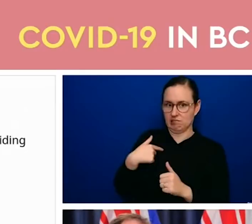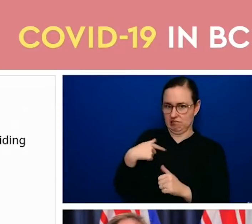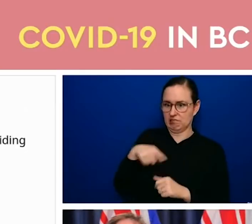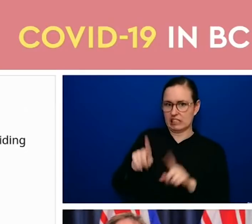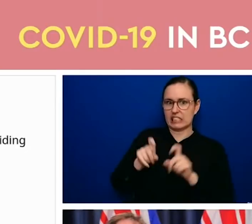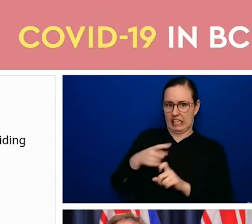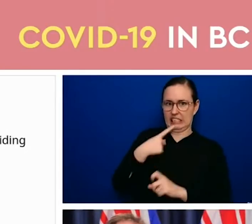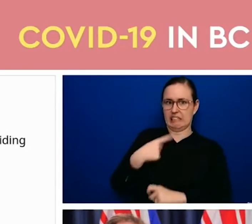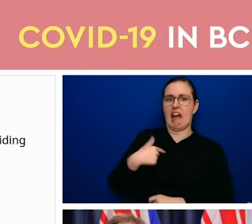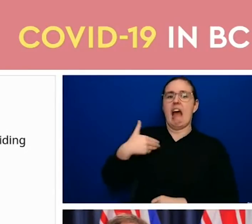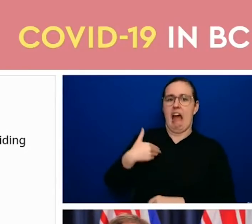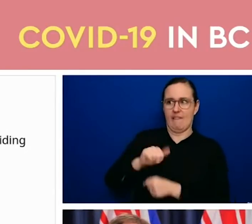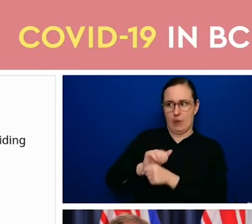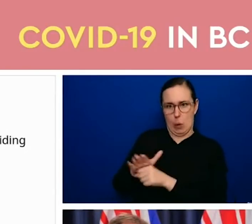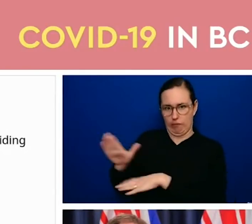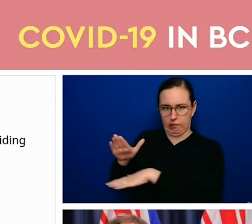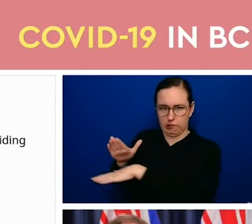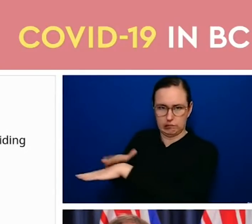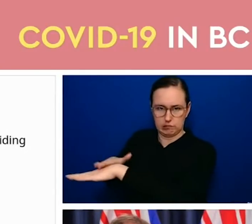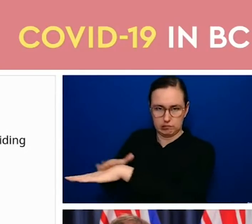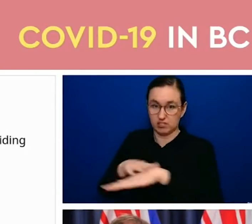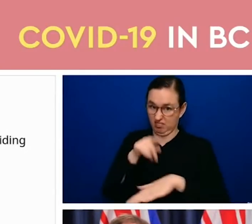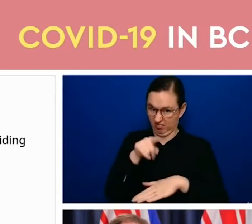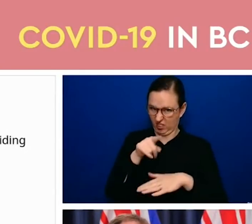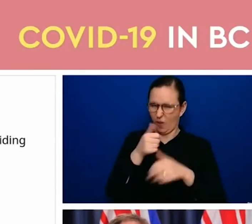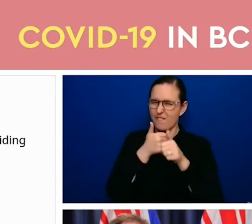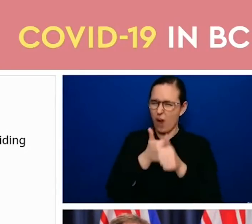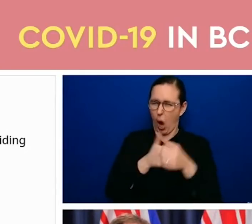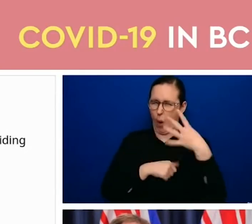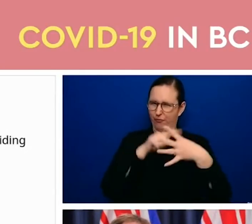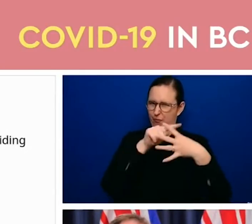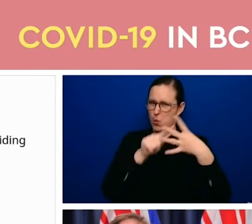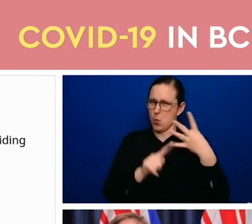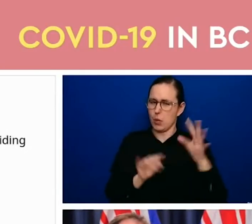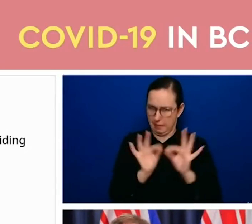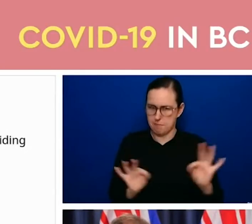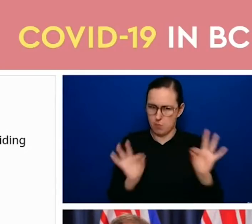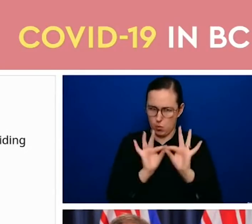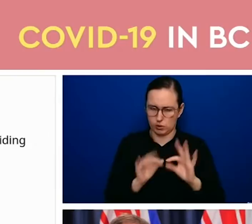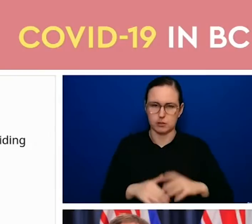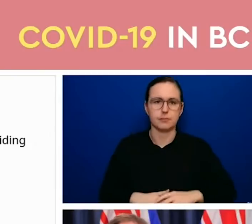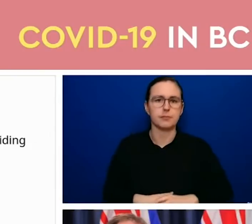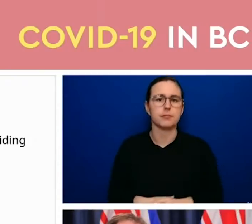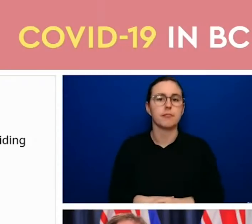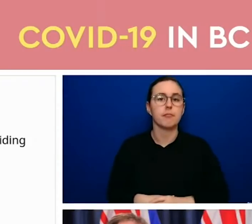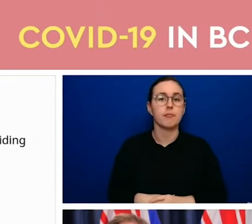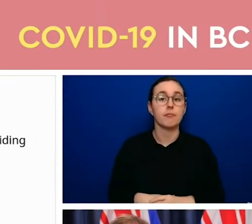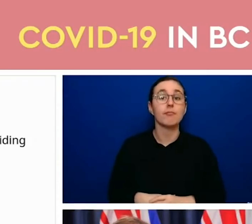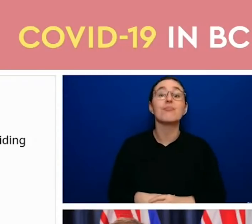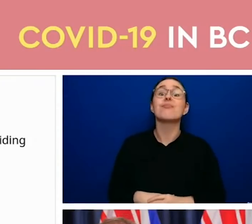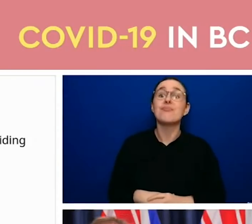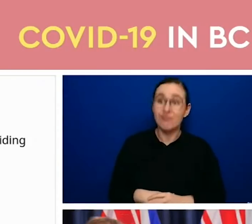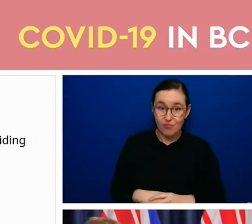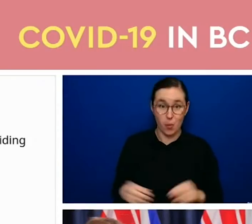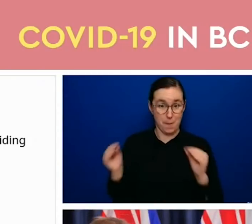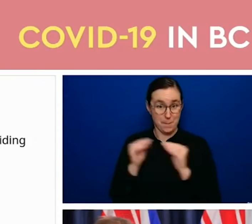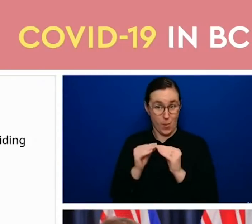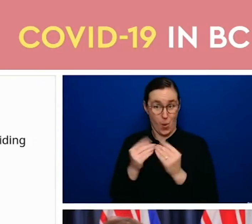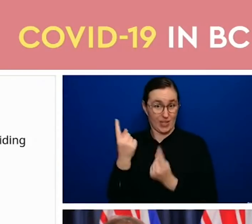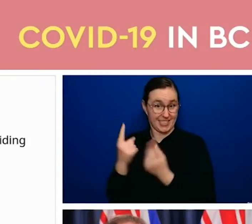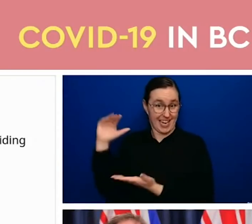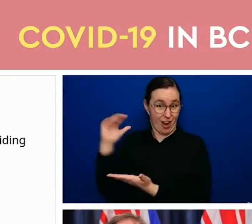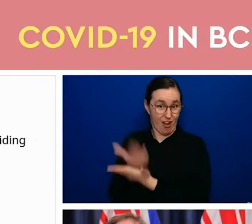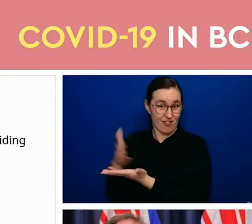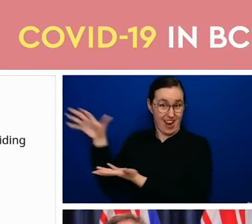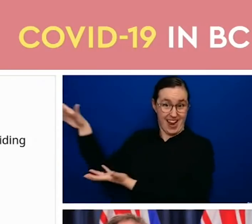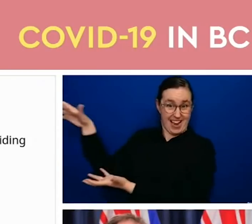we laid out in our plan on December 21st, is prioritize the people most at risk. And the first millions of tests as they